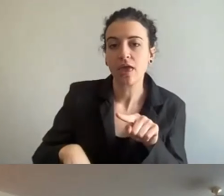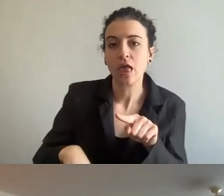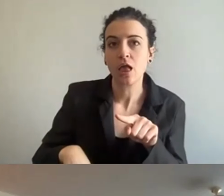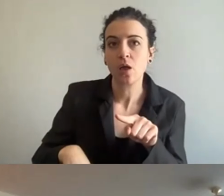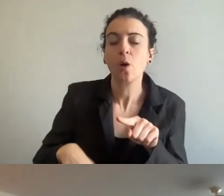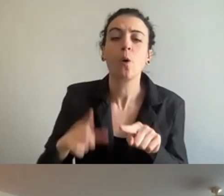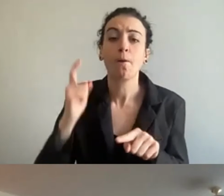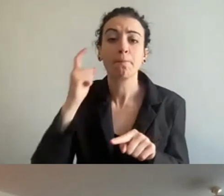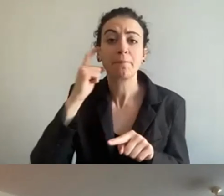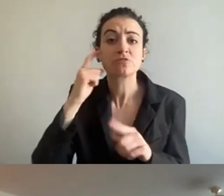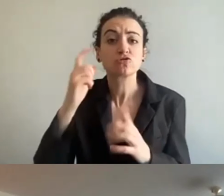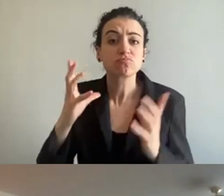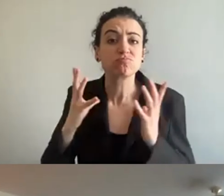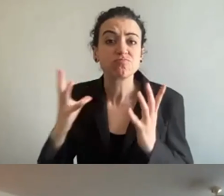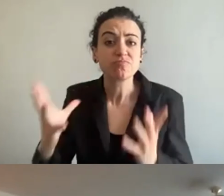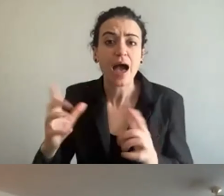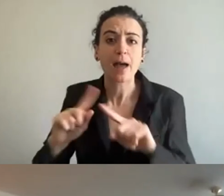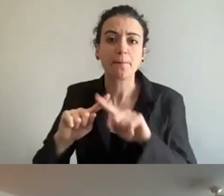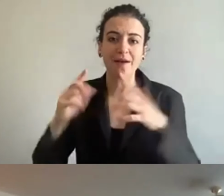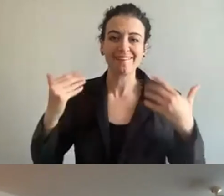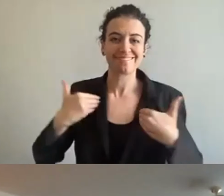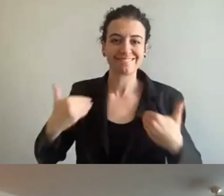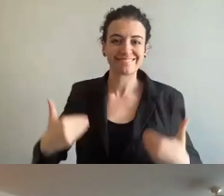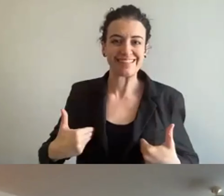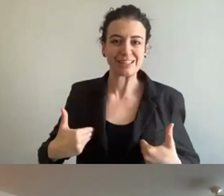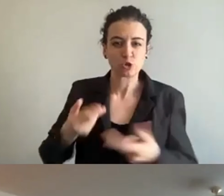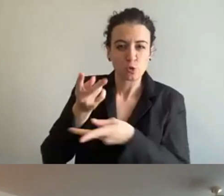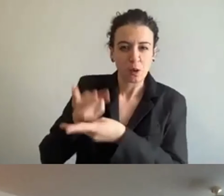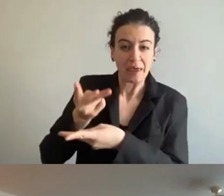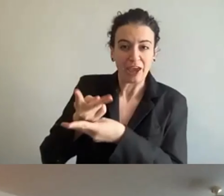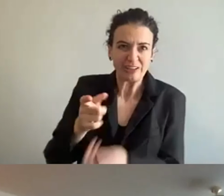issue, they don't have a waiver